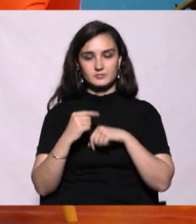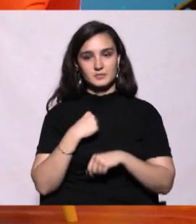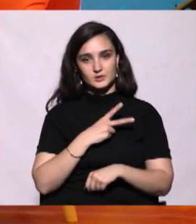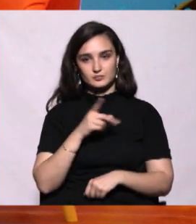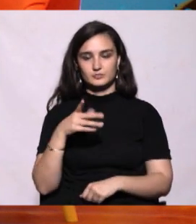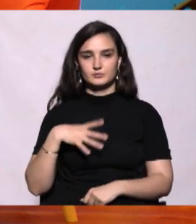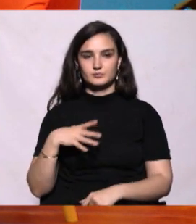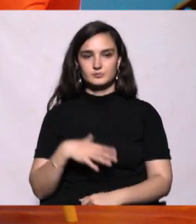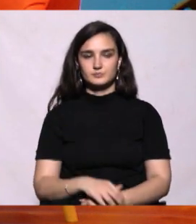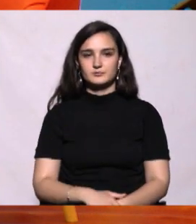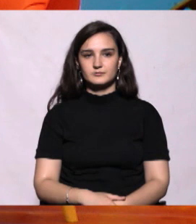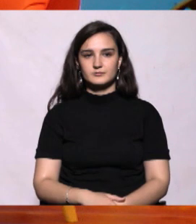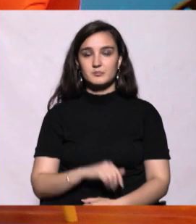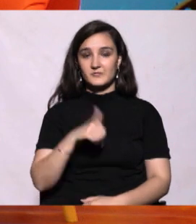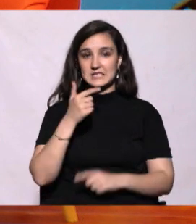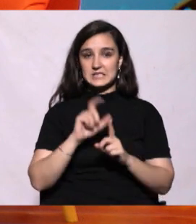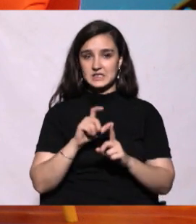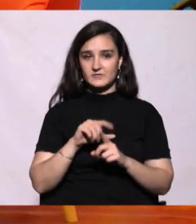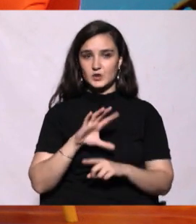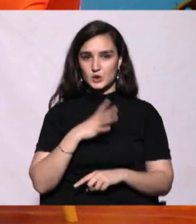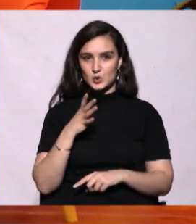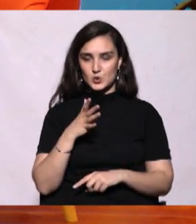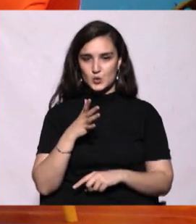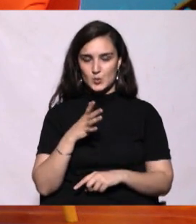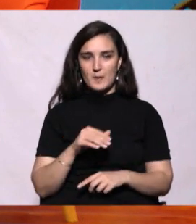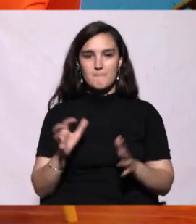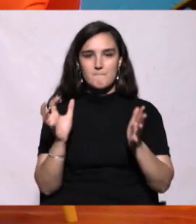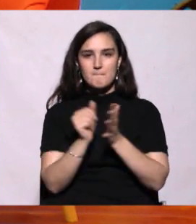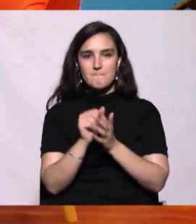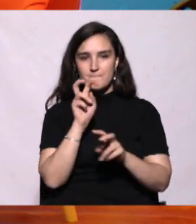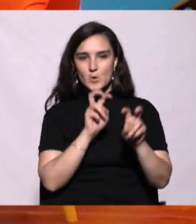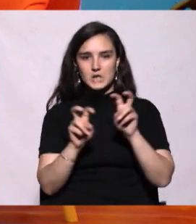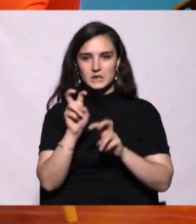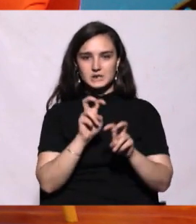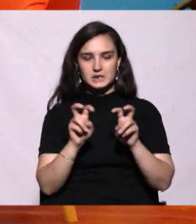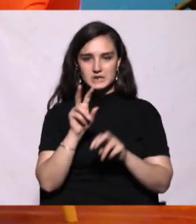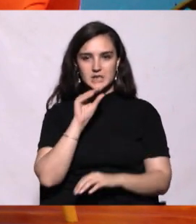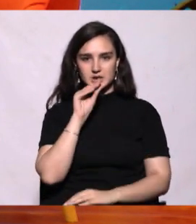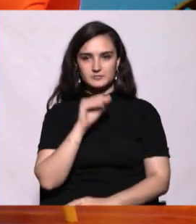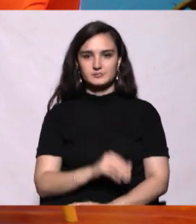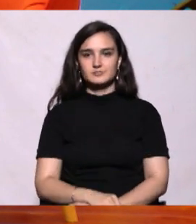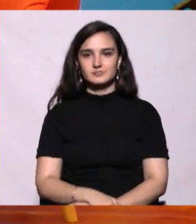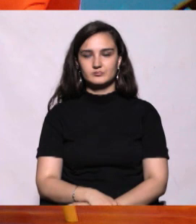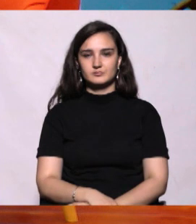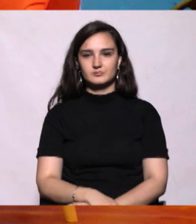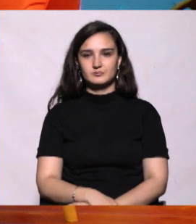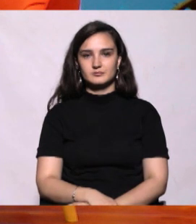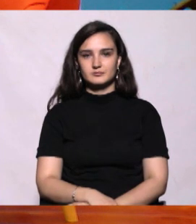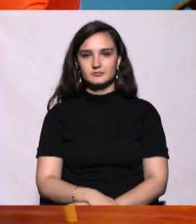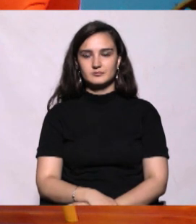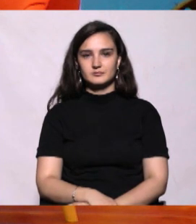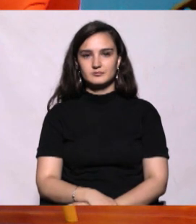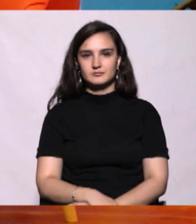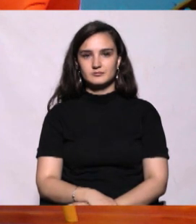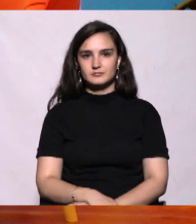Definitely. First word, hound. Hound. Monadire dzagli. Second